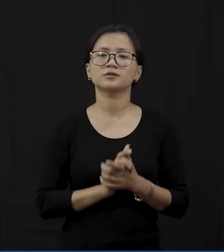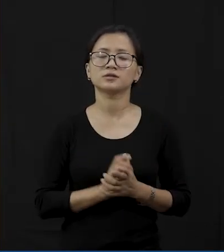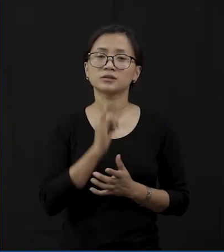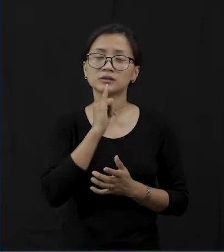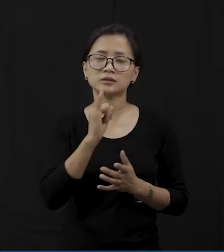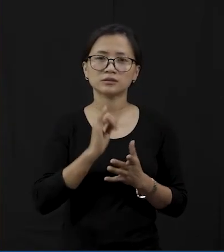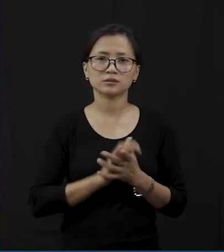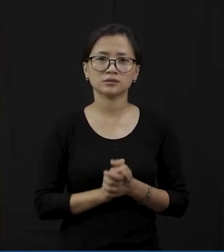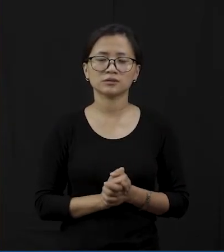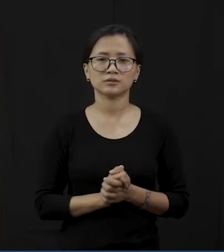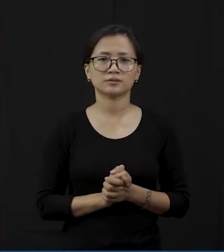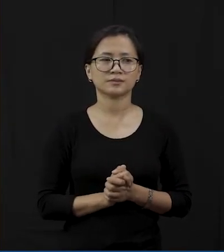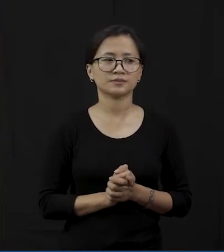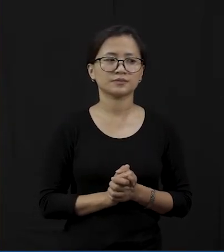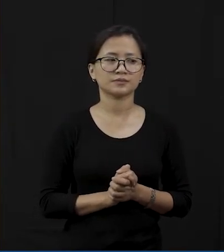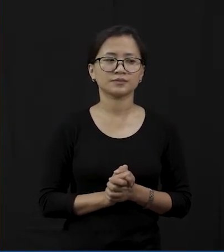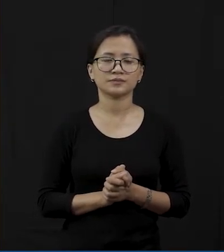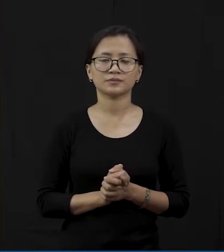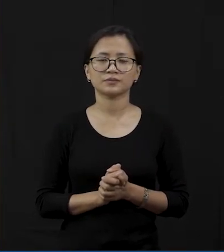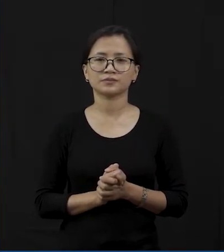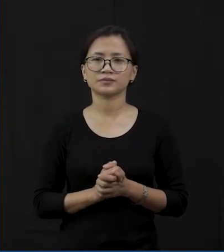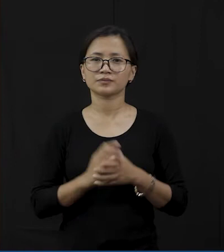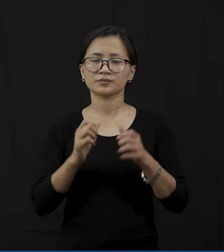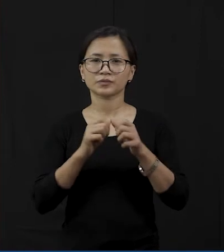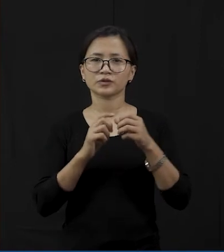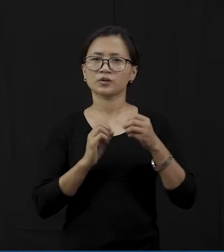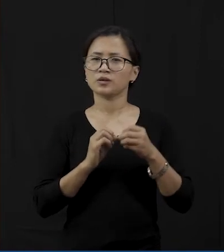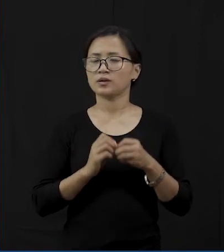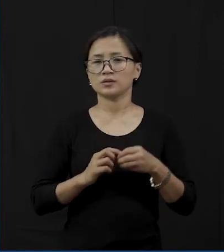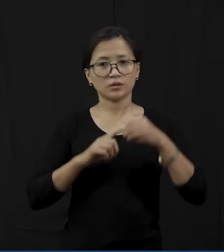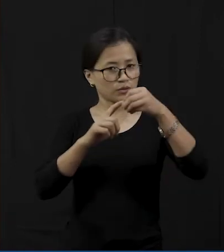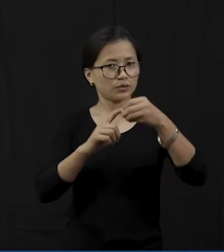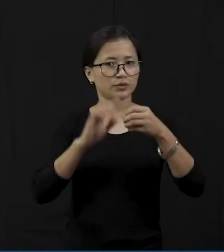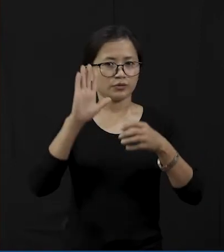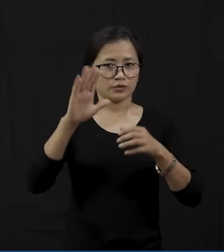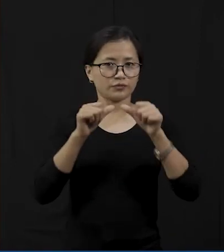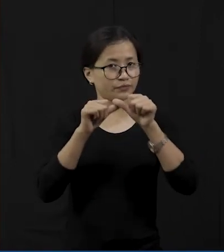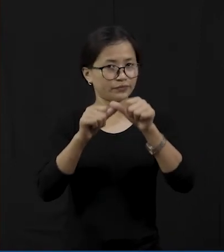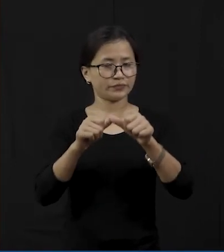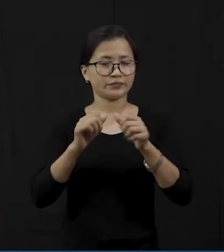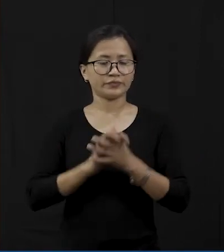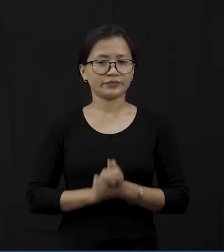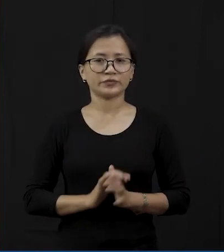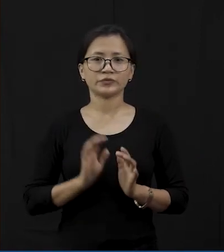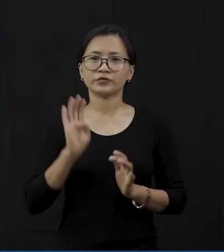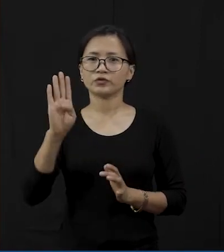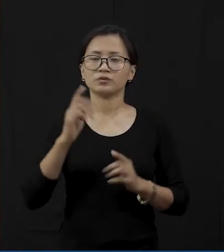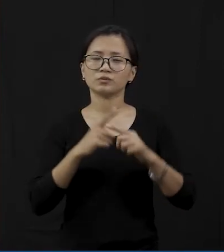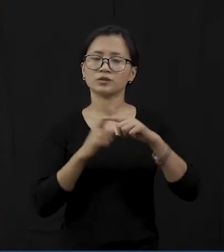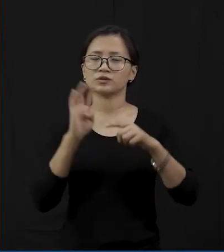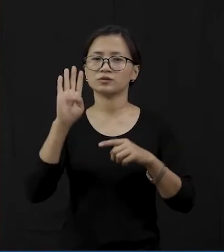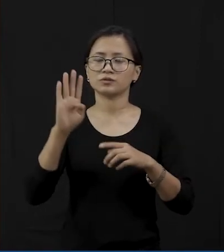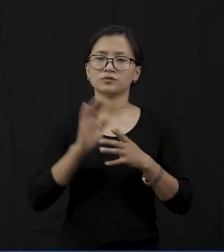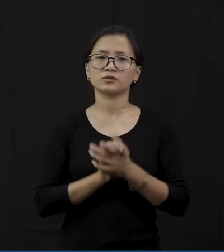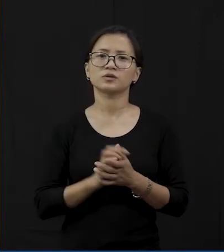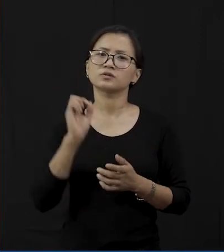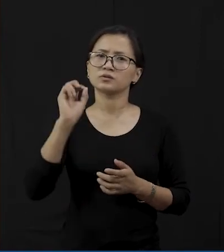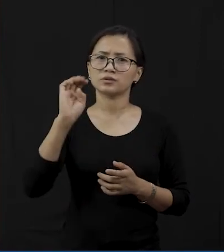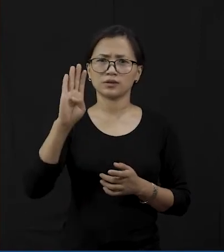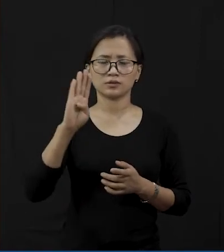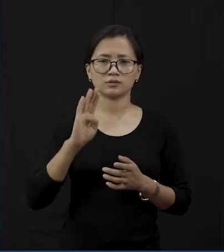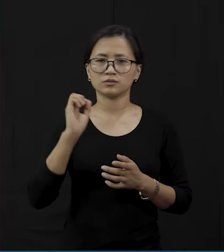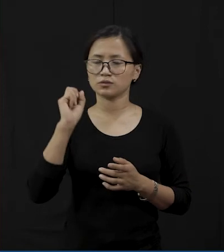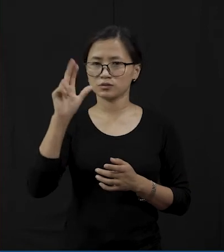see, you can see the A in question 5A. You can see that 4 plus 4 is 8 is even, which